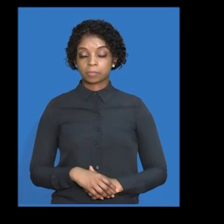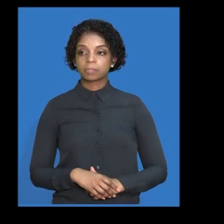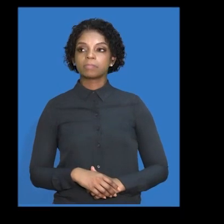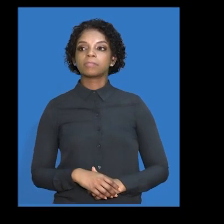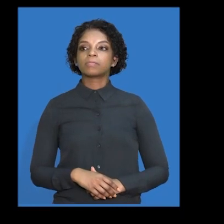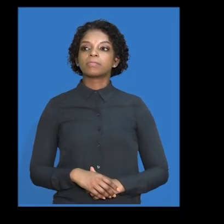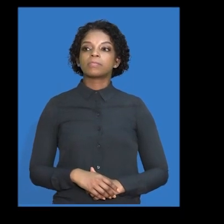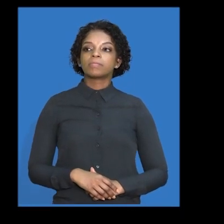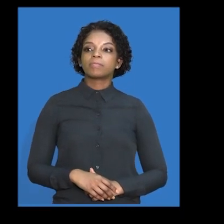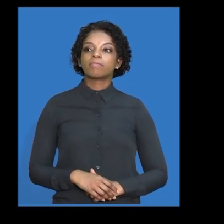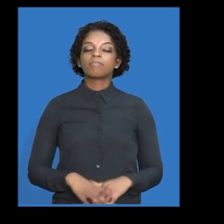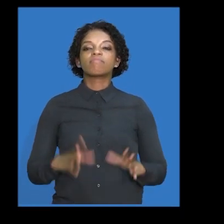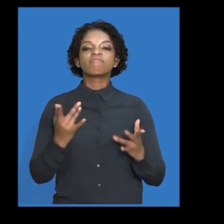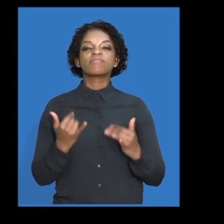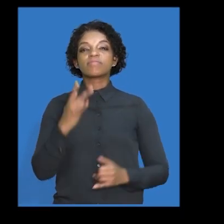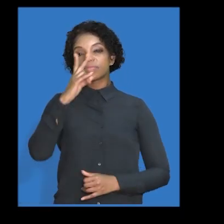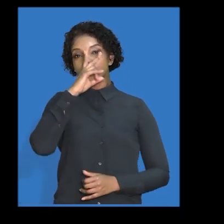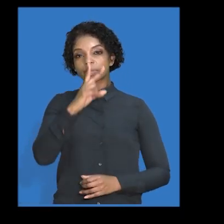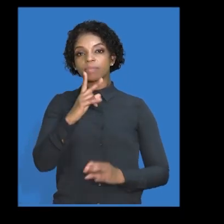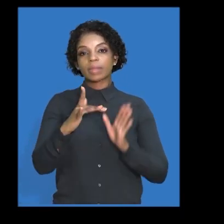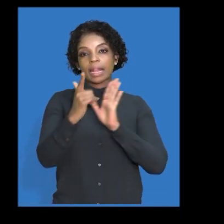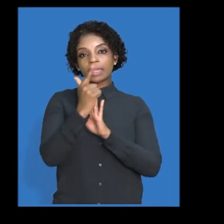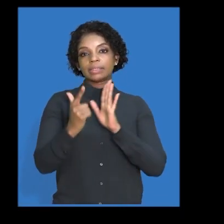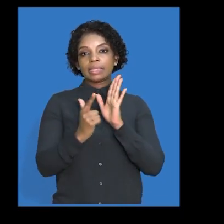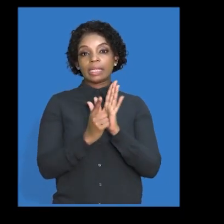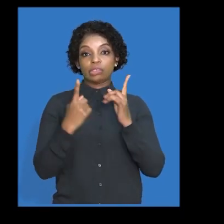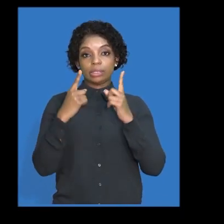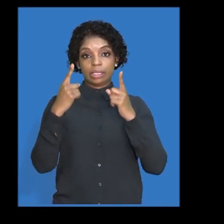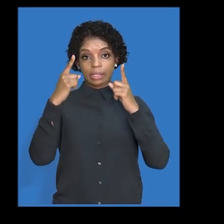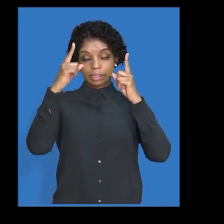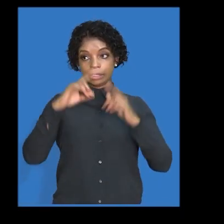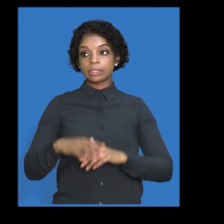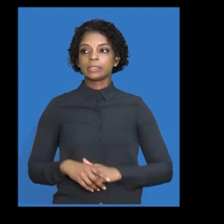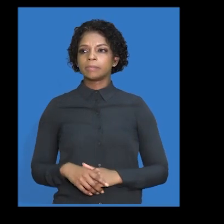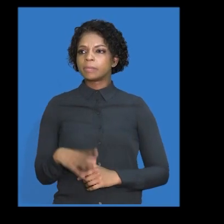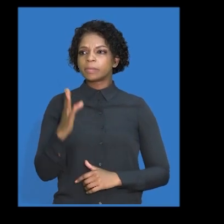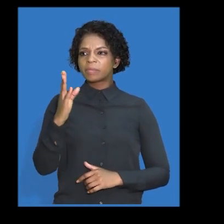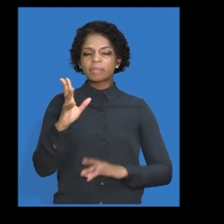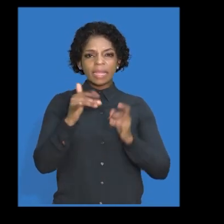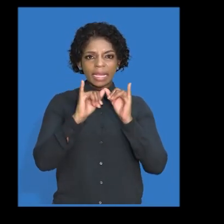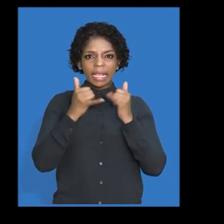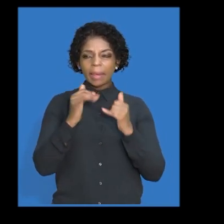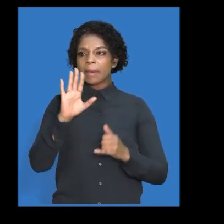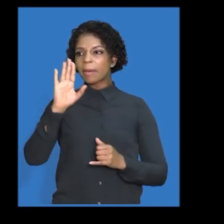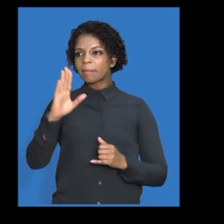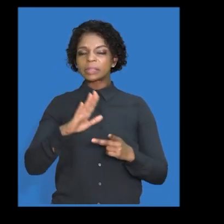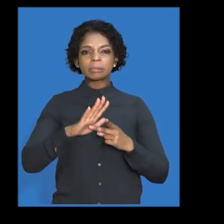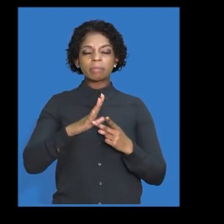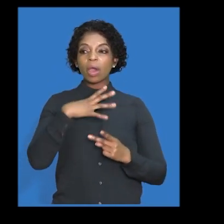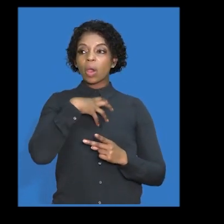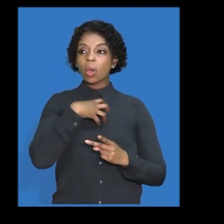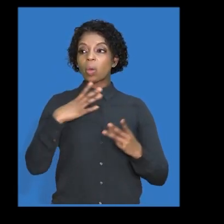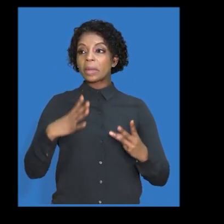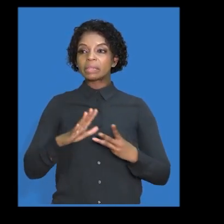All right, if we look at legislation success, the company and its owners and shareholders are separate entities, which may encourage